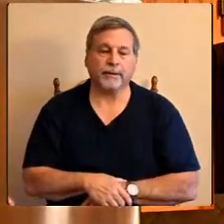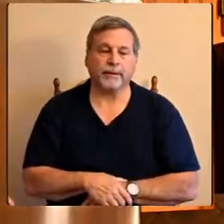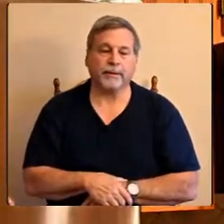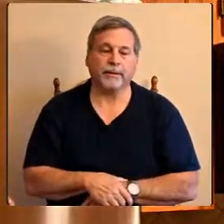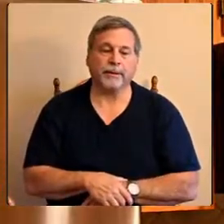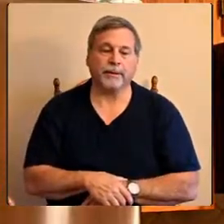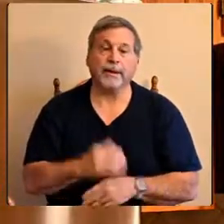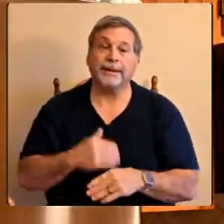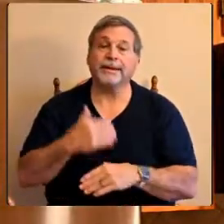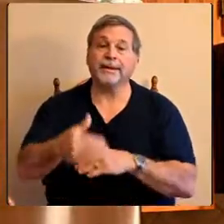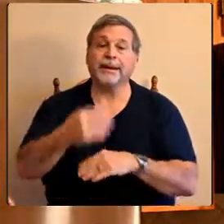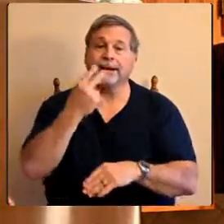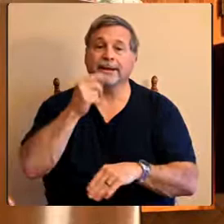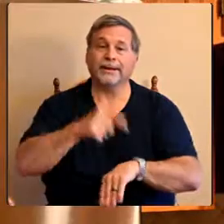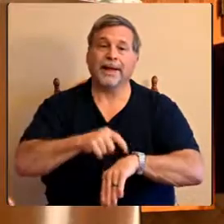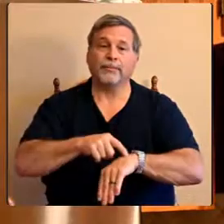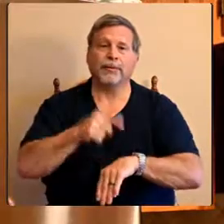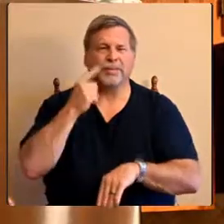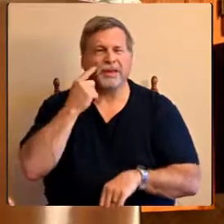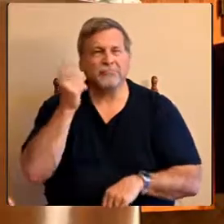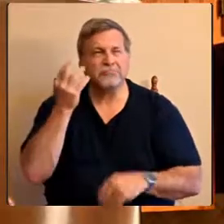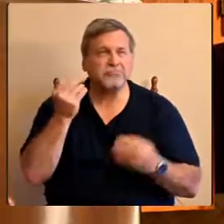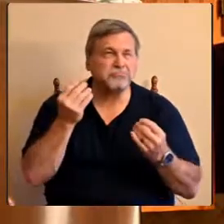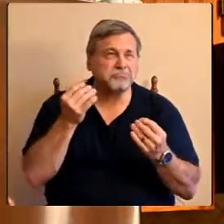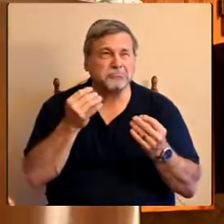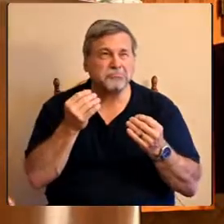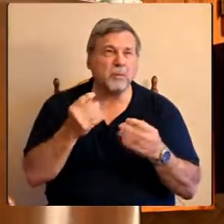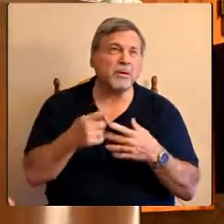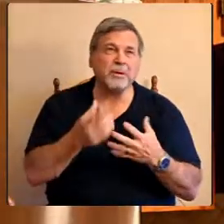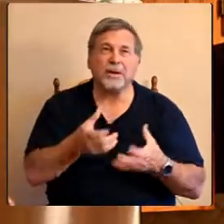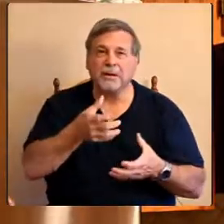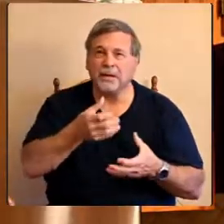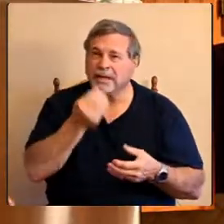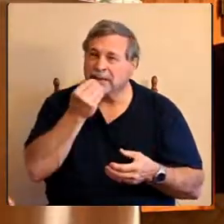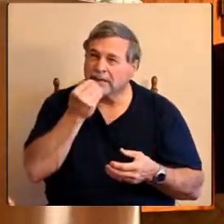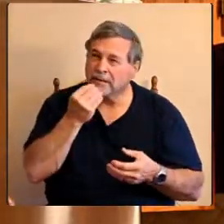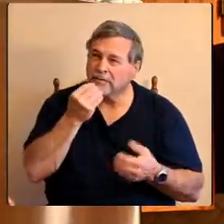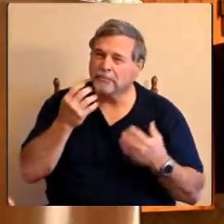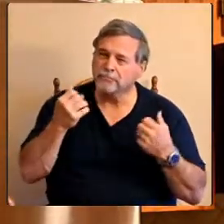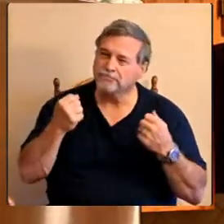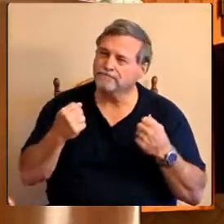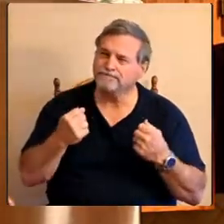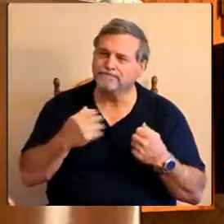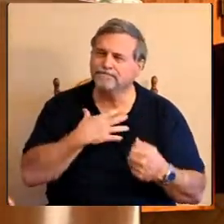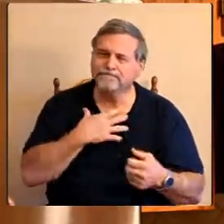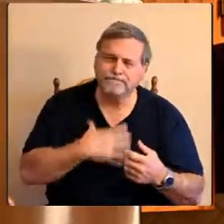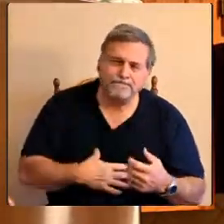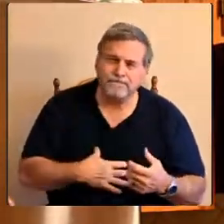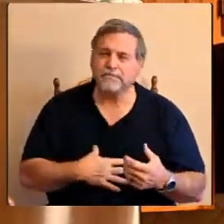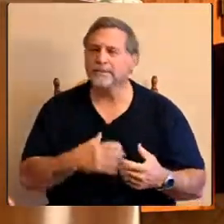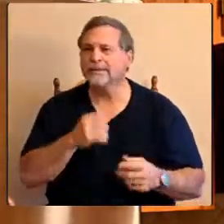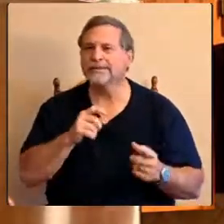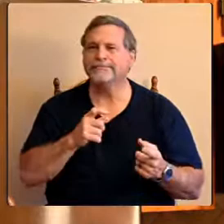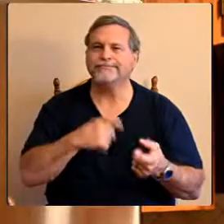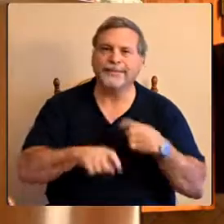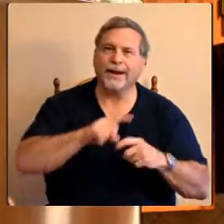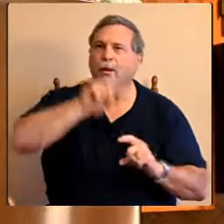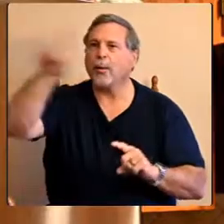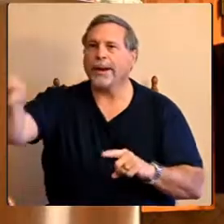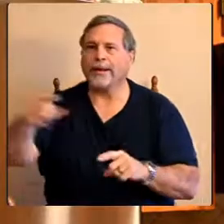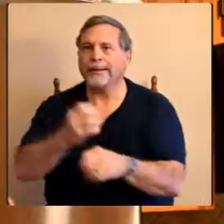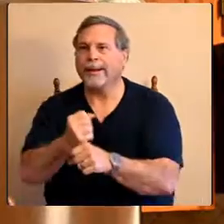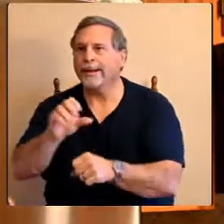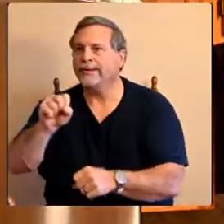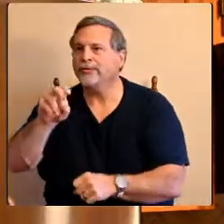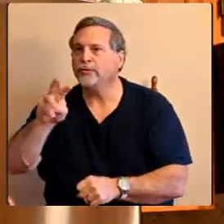next time you're looking at kind of something that'll hold you over, really got that hearty flavor to it, instead of just going out and getting